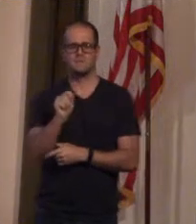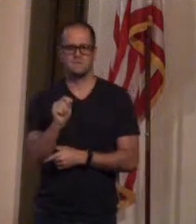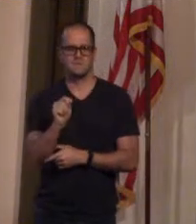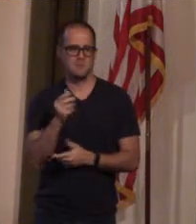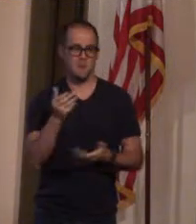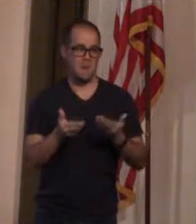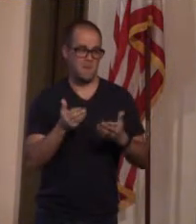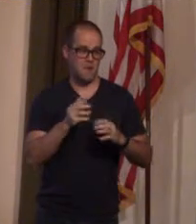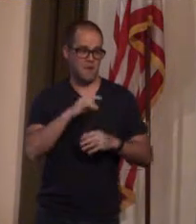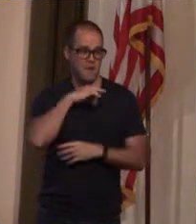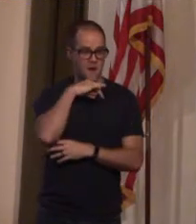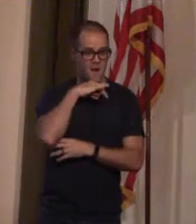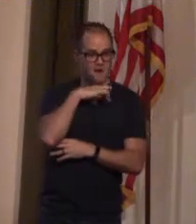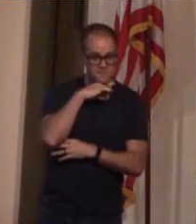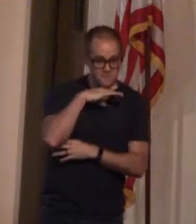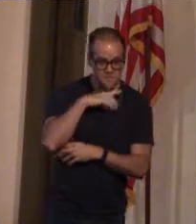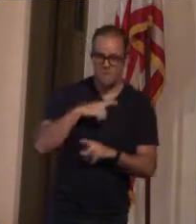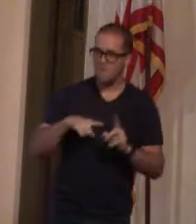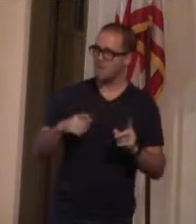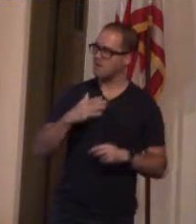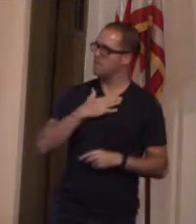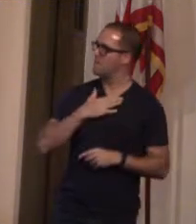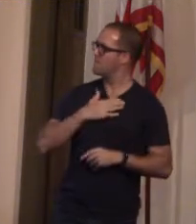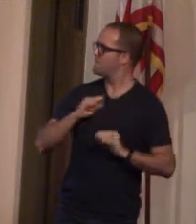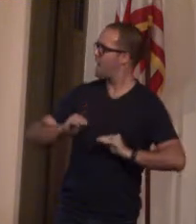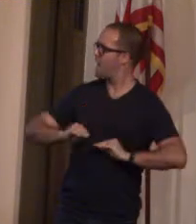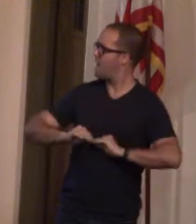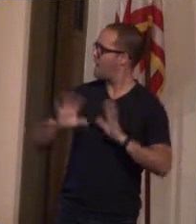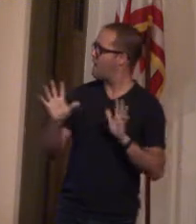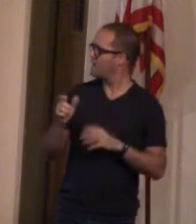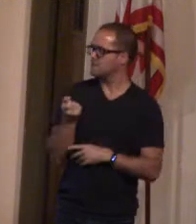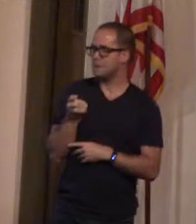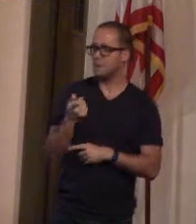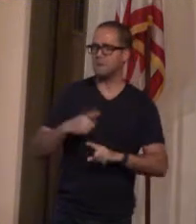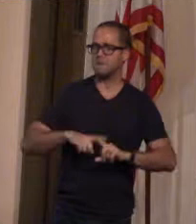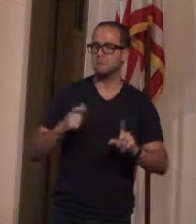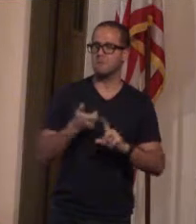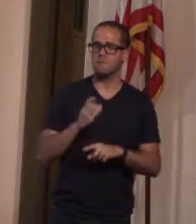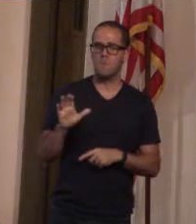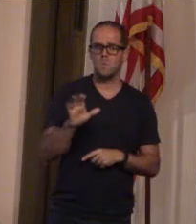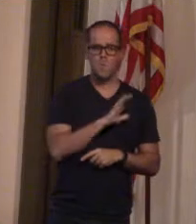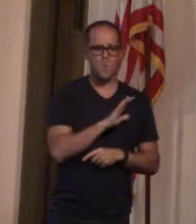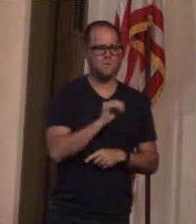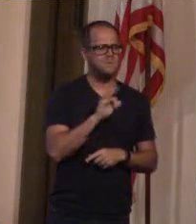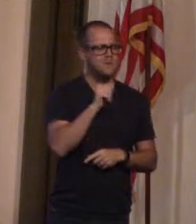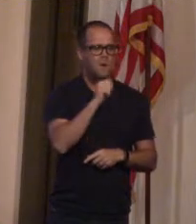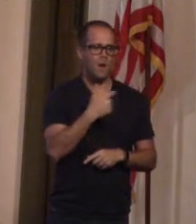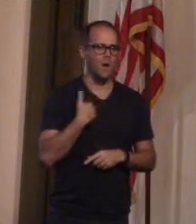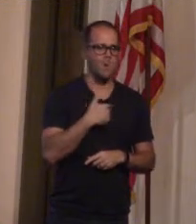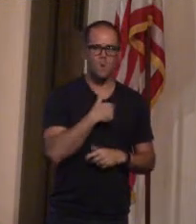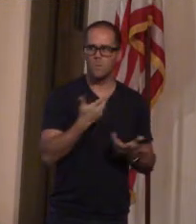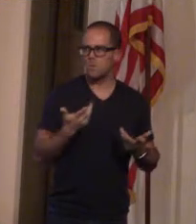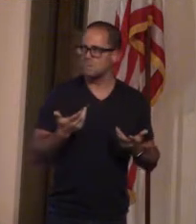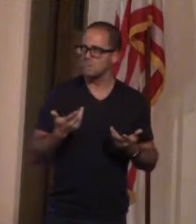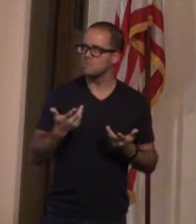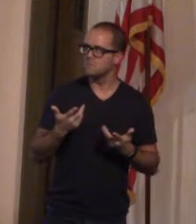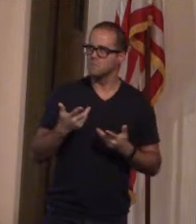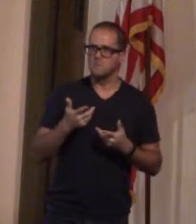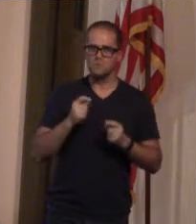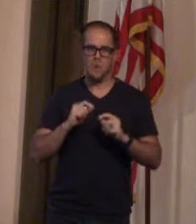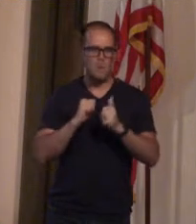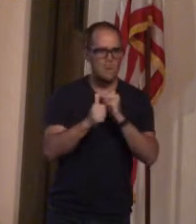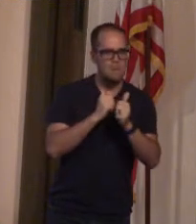ministry. So what is my light? Now, light may be light,